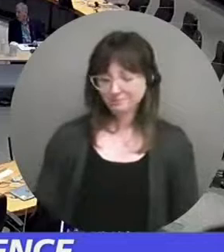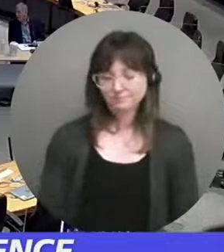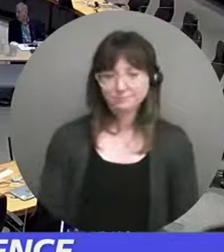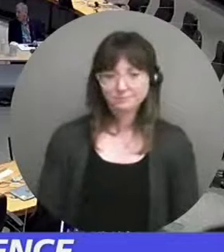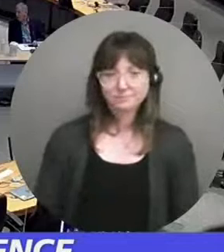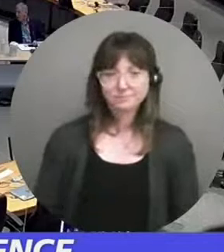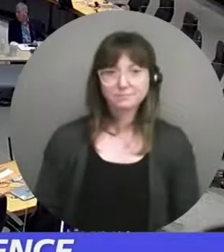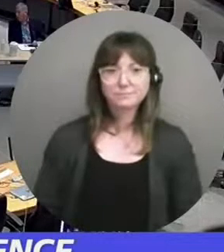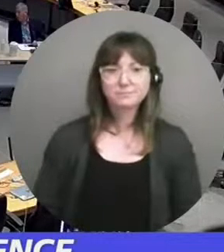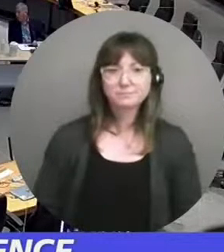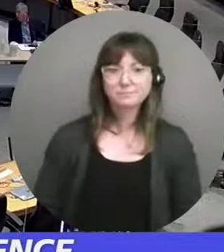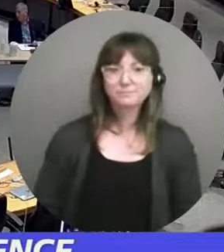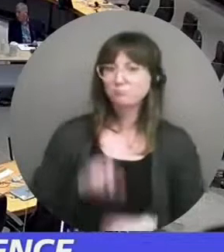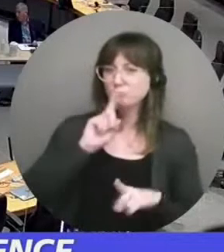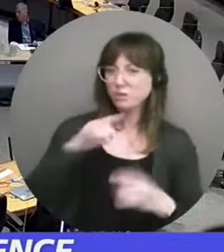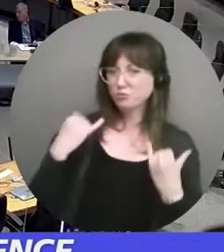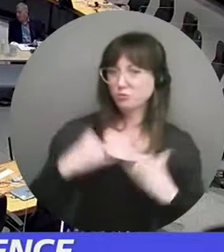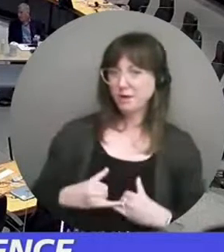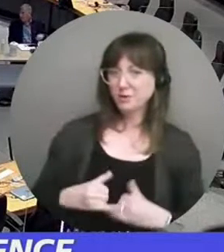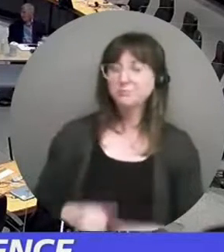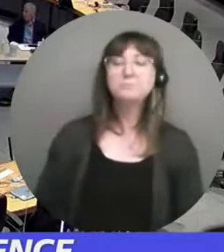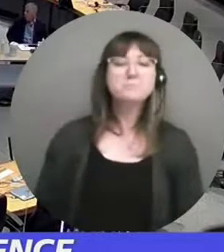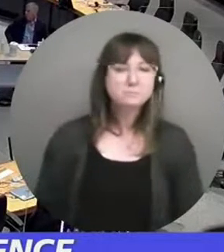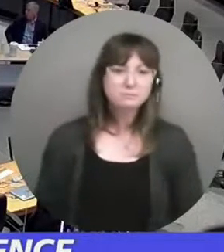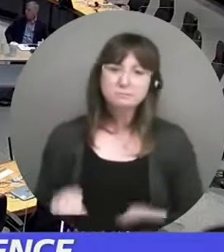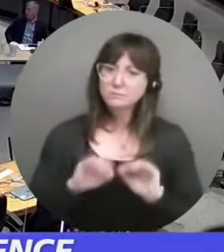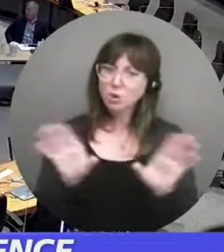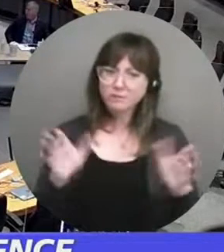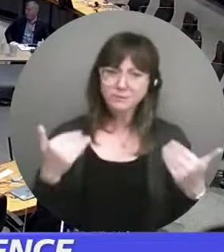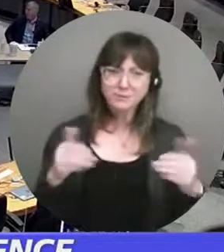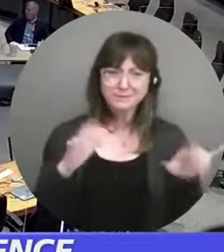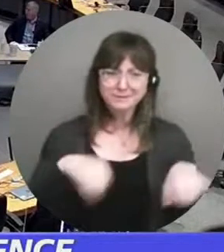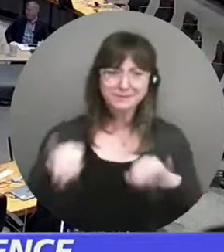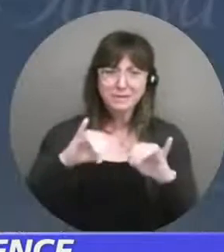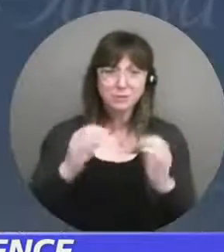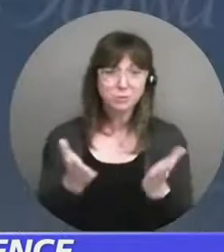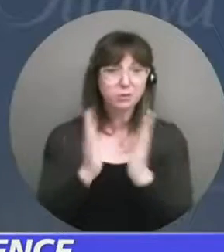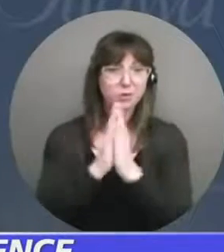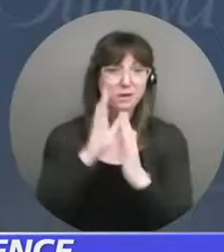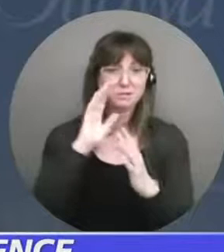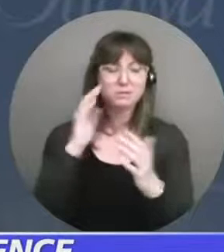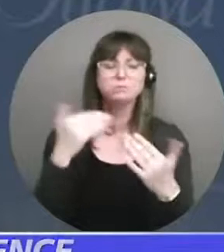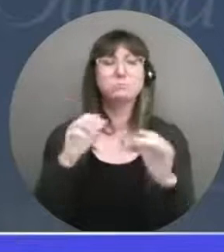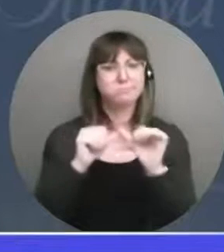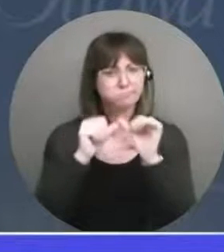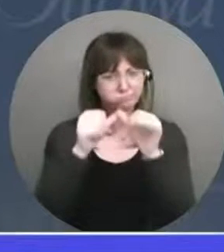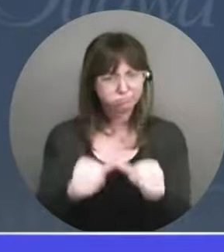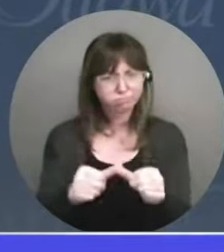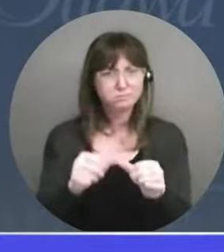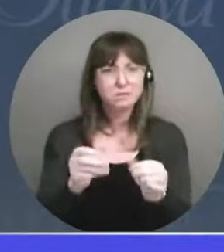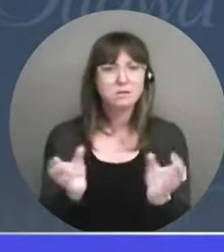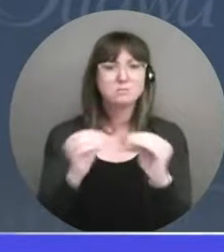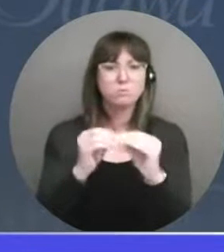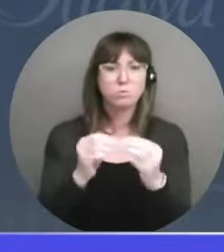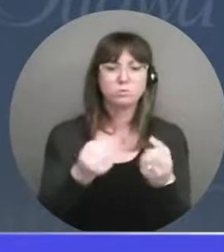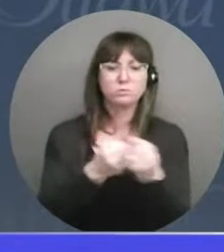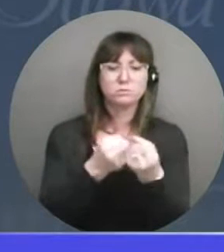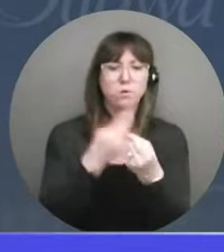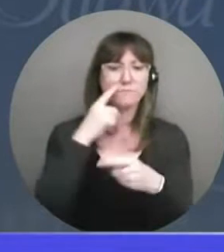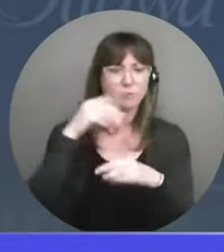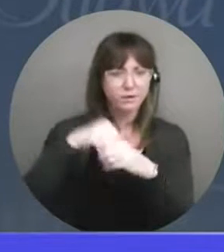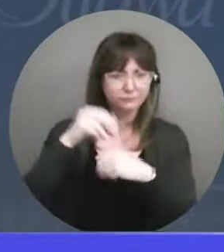Sure. Obviously, our standard requests of continued support for infrastructure,